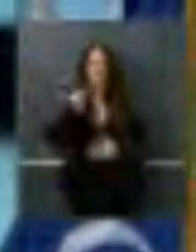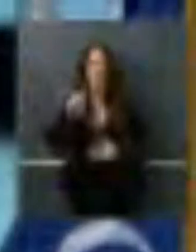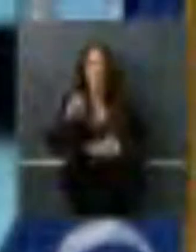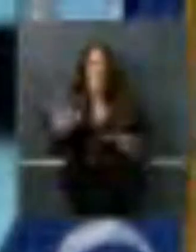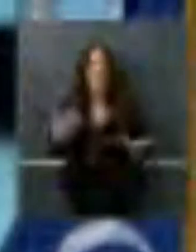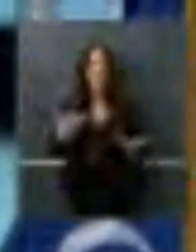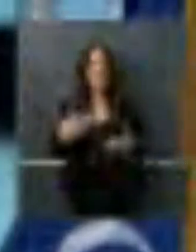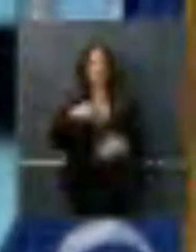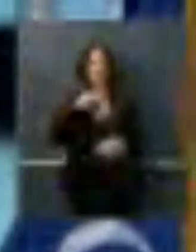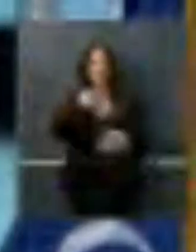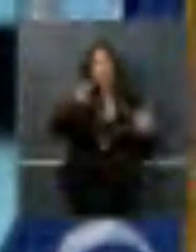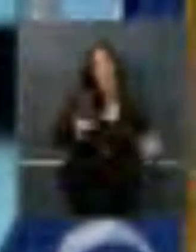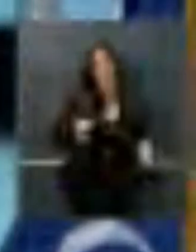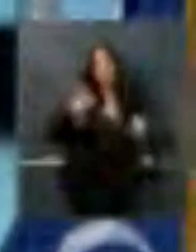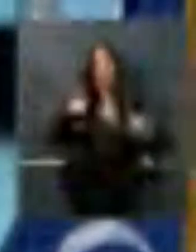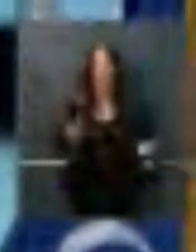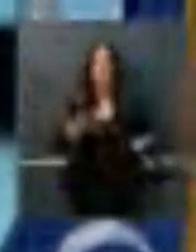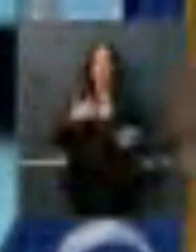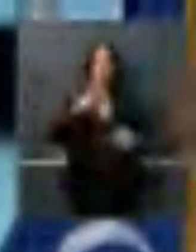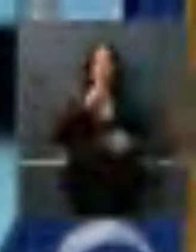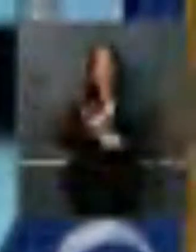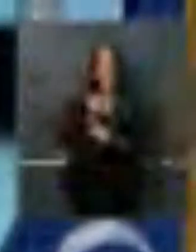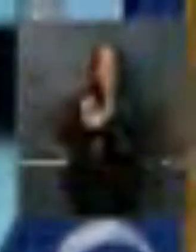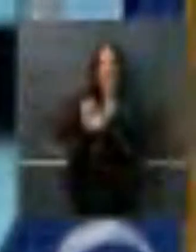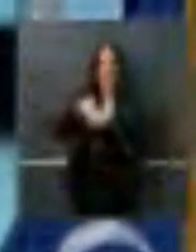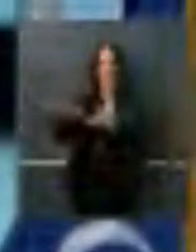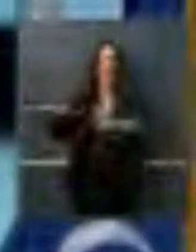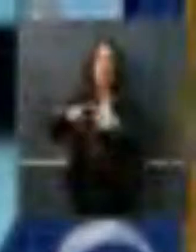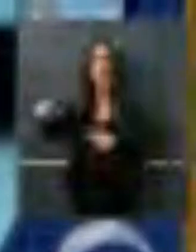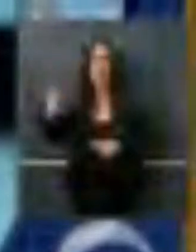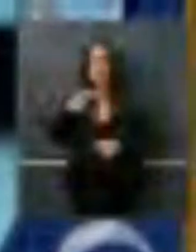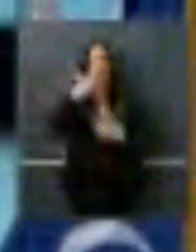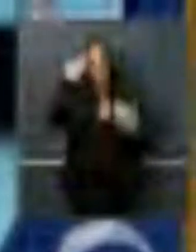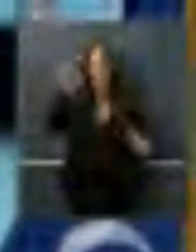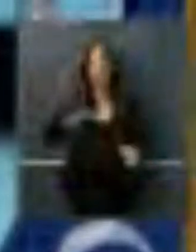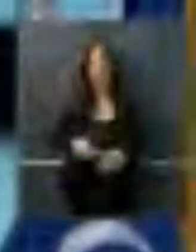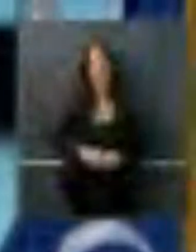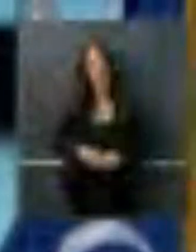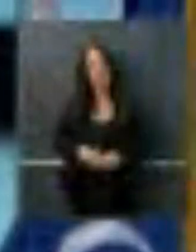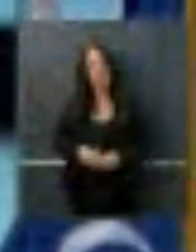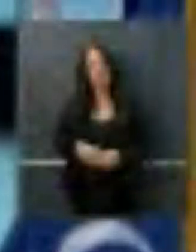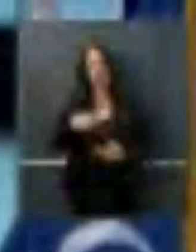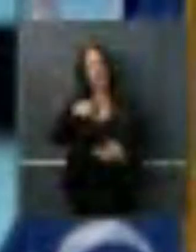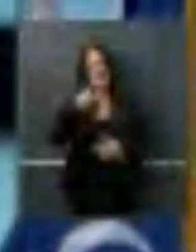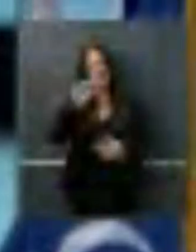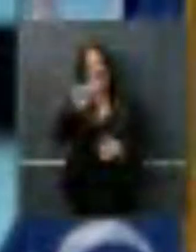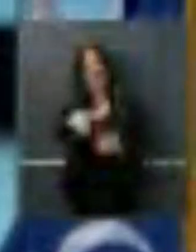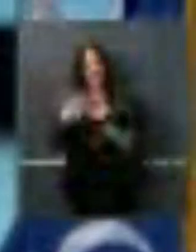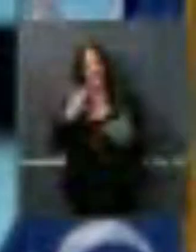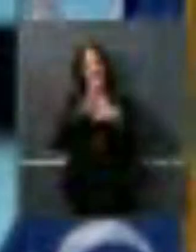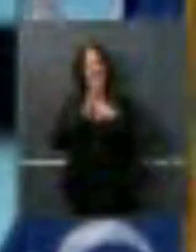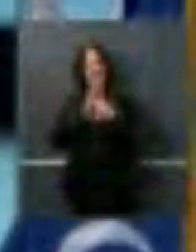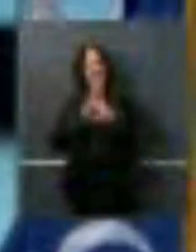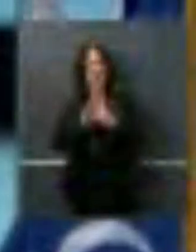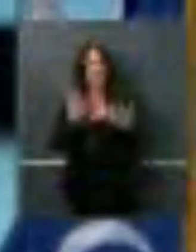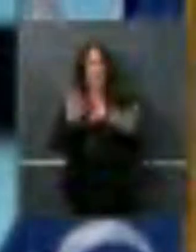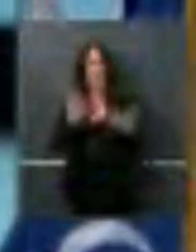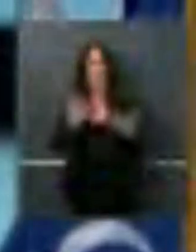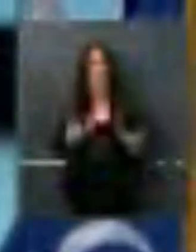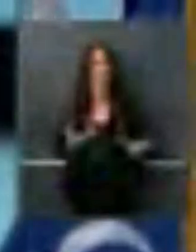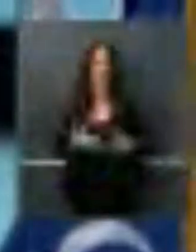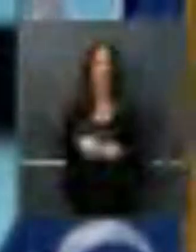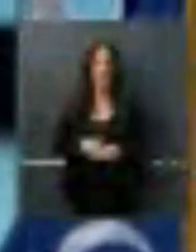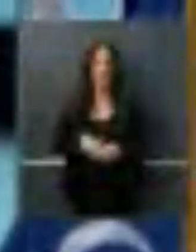those interactions, consider those examples. Again, this is not a Republican virus or Democratic virus, not a rural virus or an